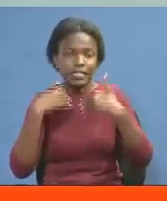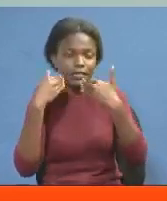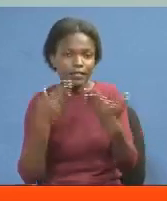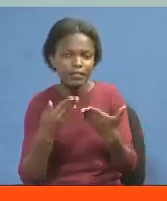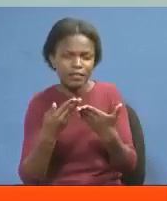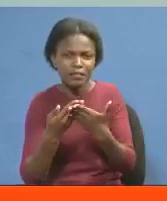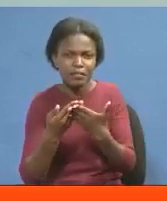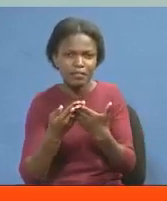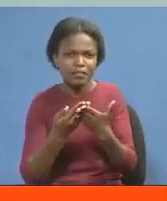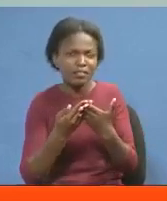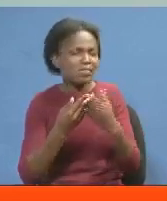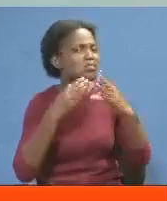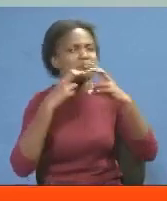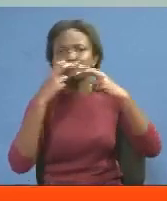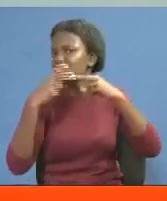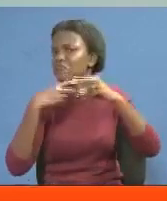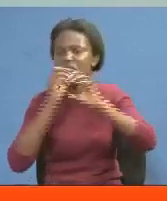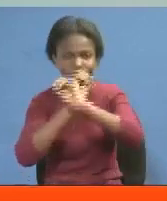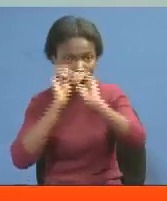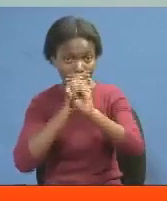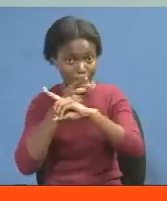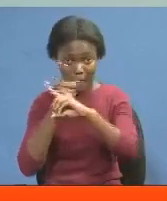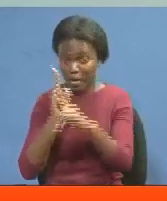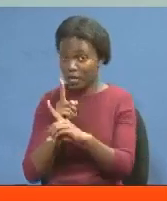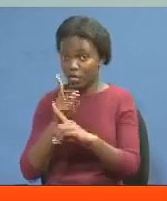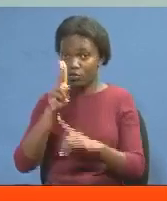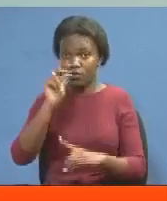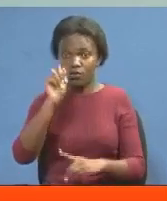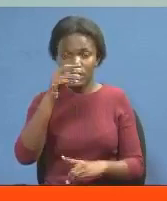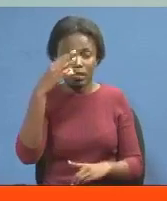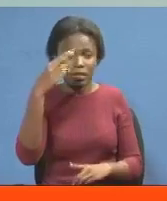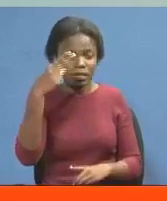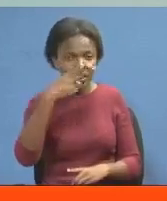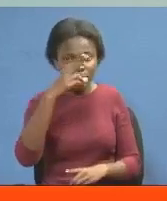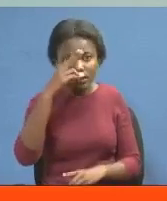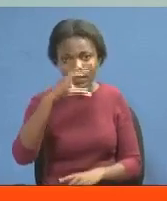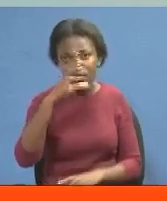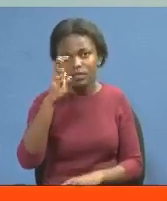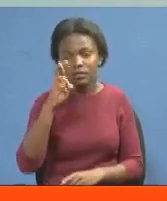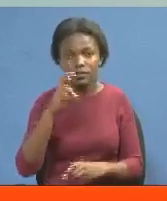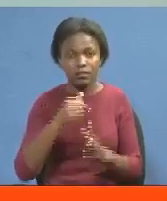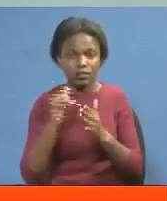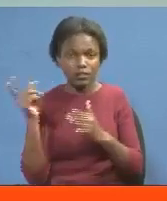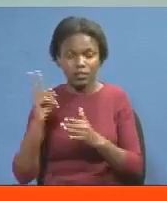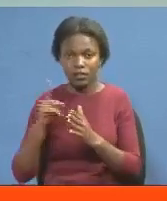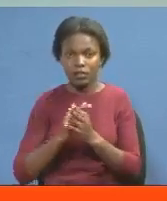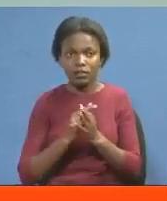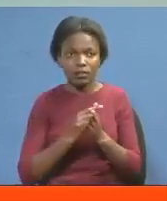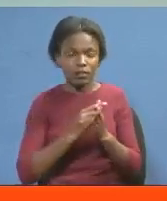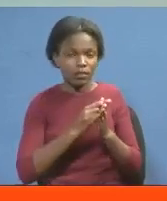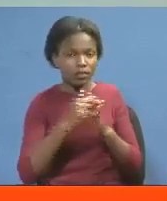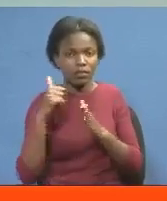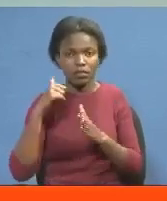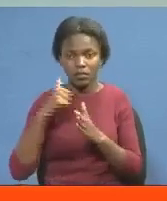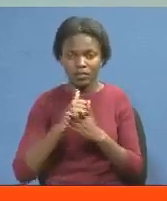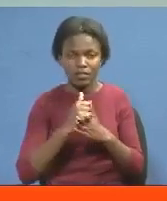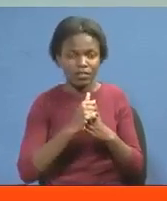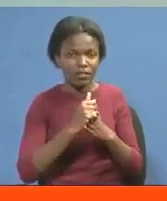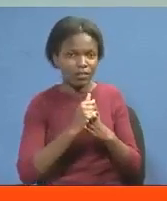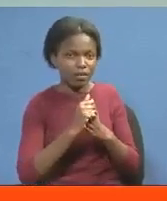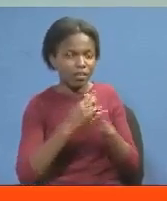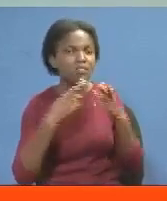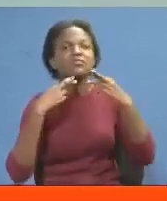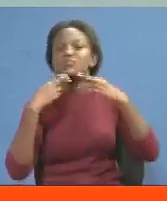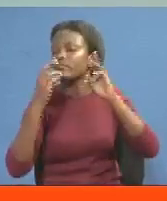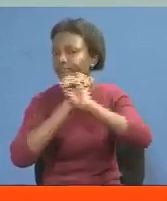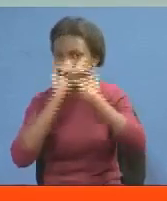no room for negotiations. However, the UNHCR office in Nairobi needed this very denied room for